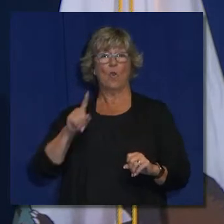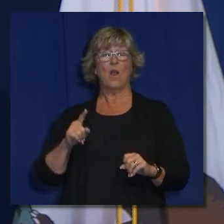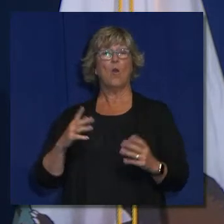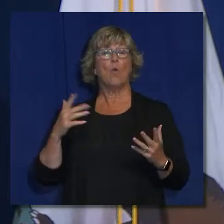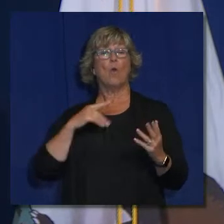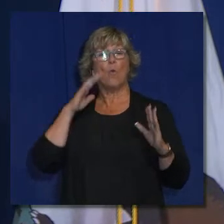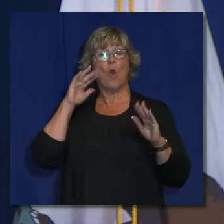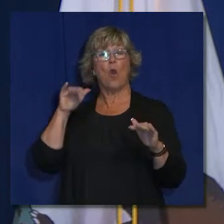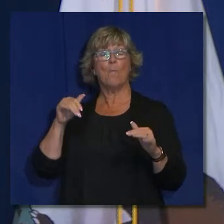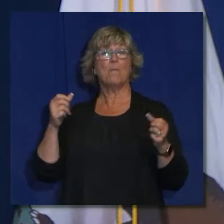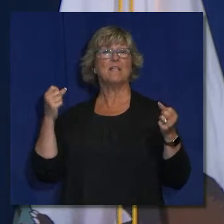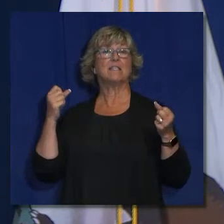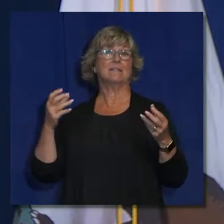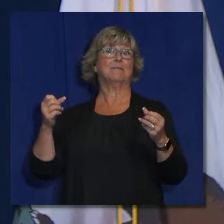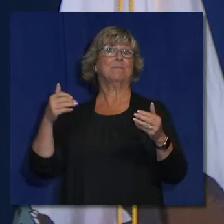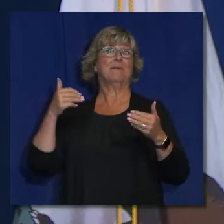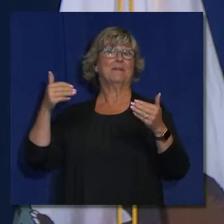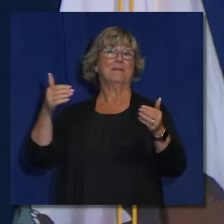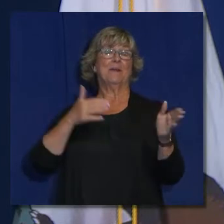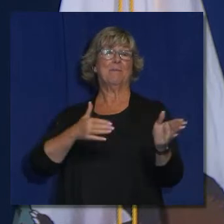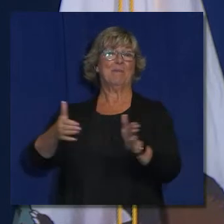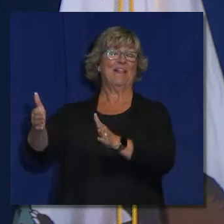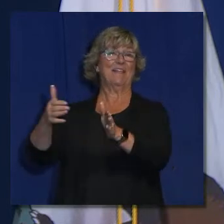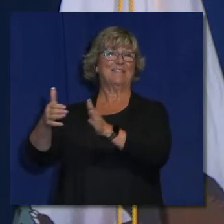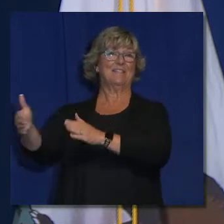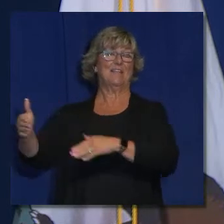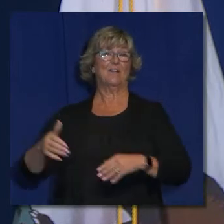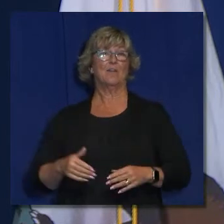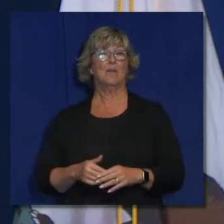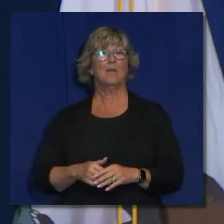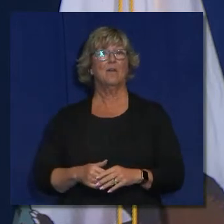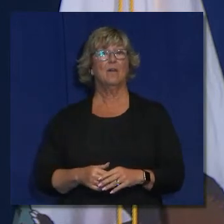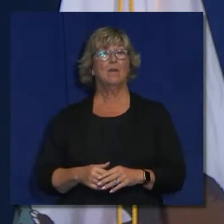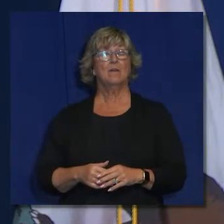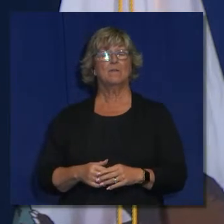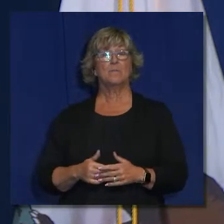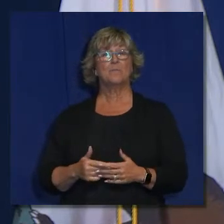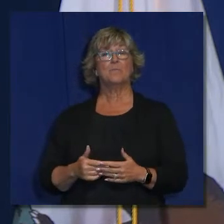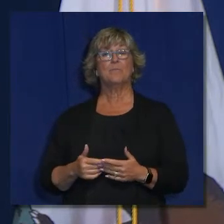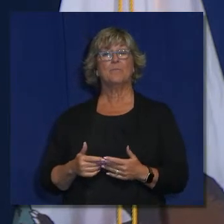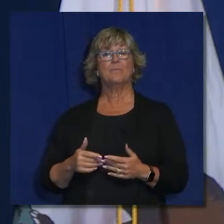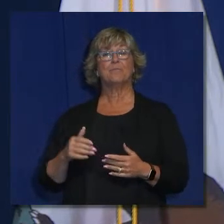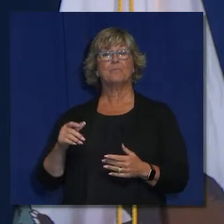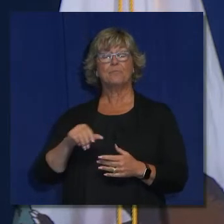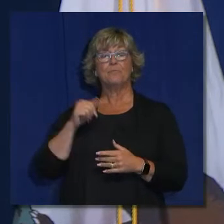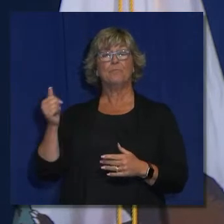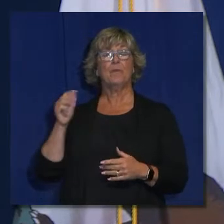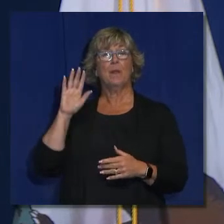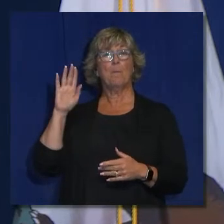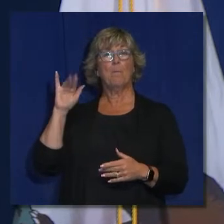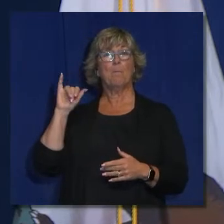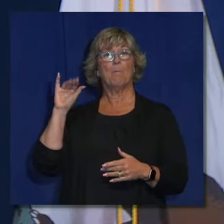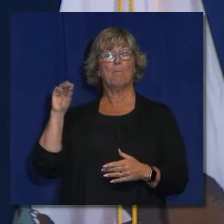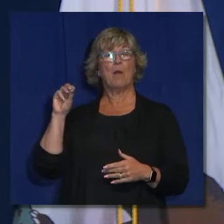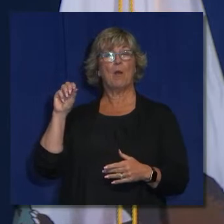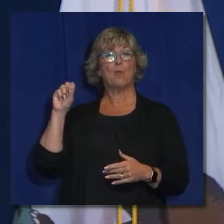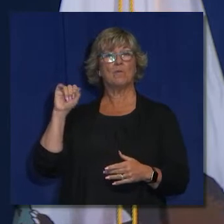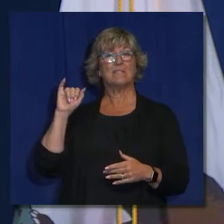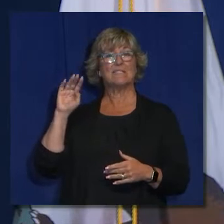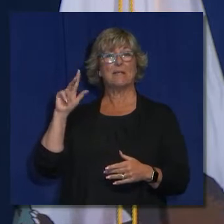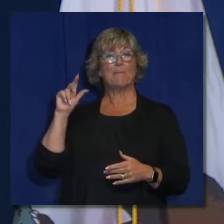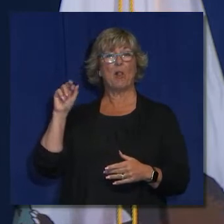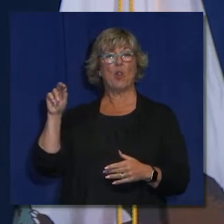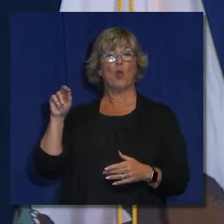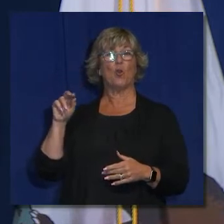what we hope is many strategies in this space. Biosimilar insulin, bring down the costs from hundreds and hundreds of